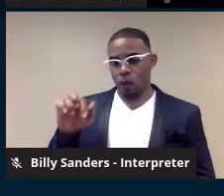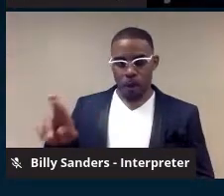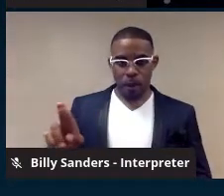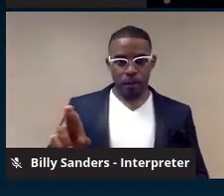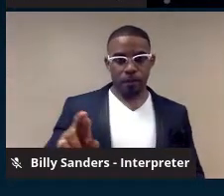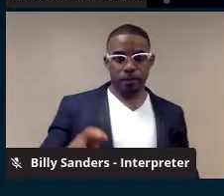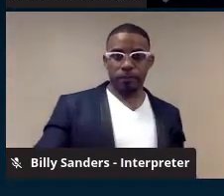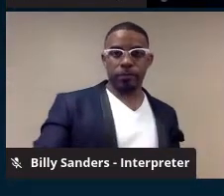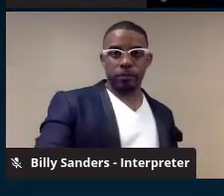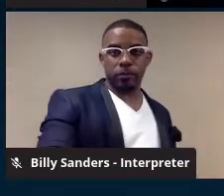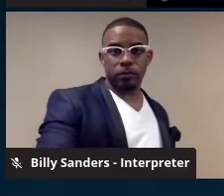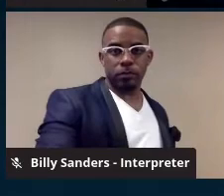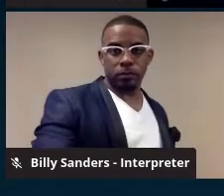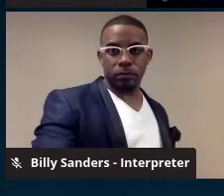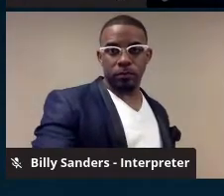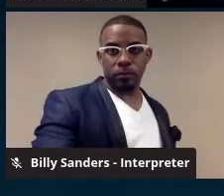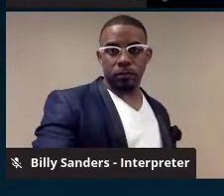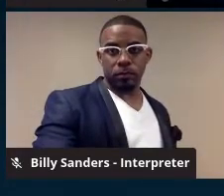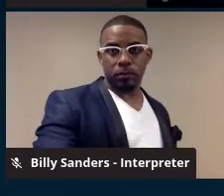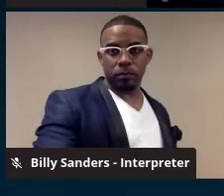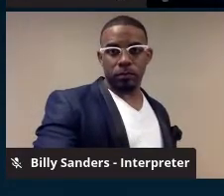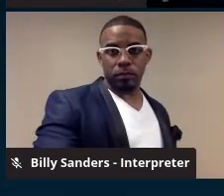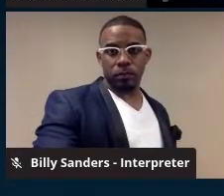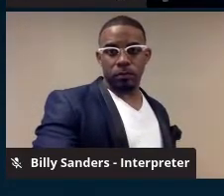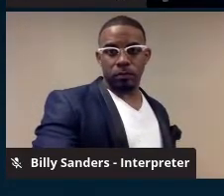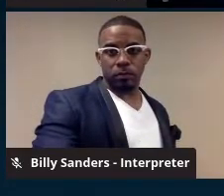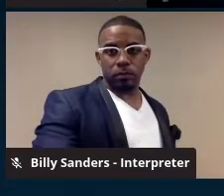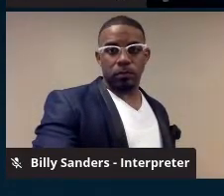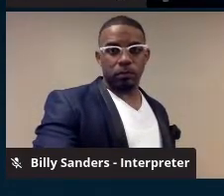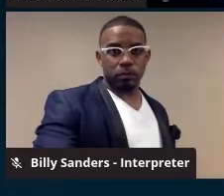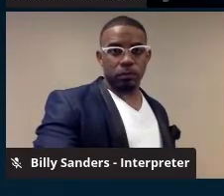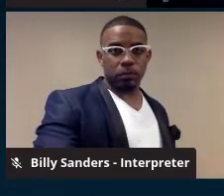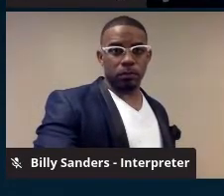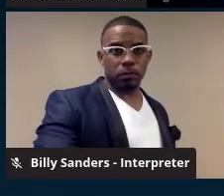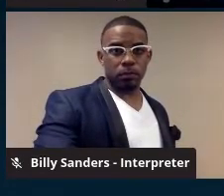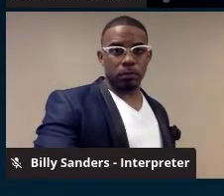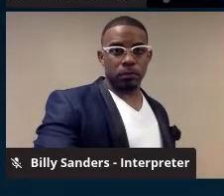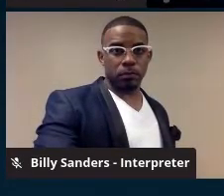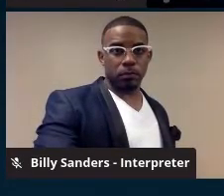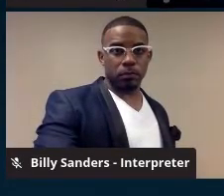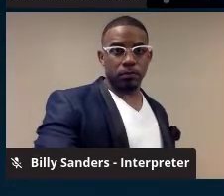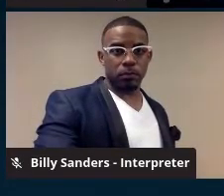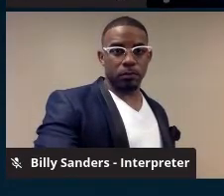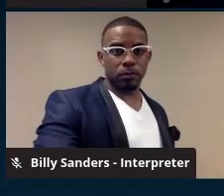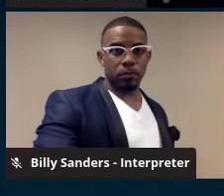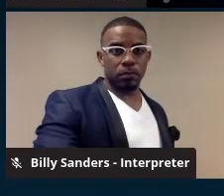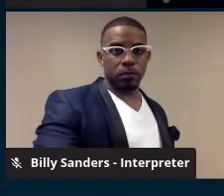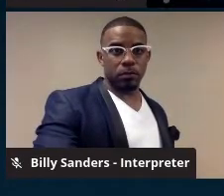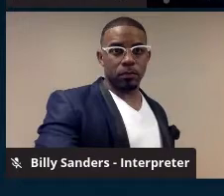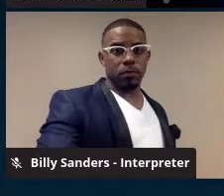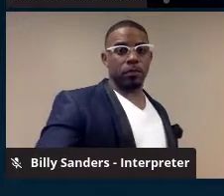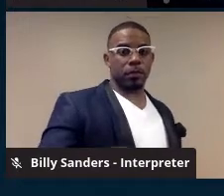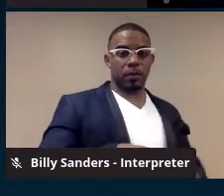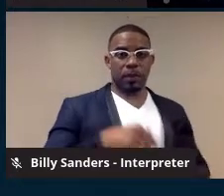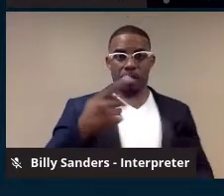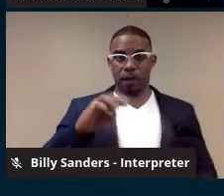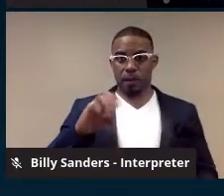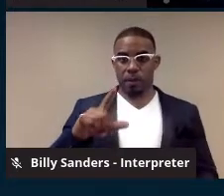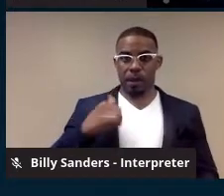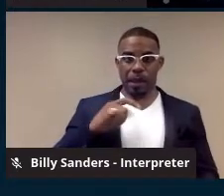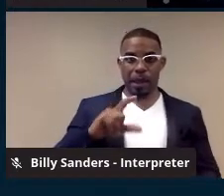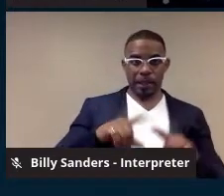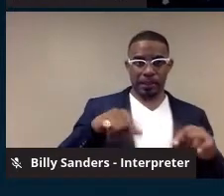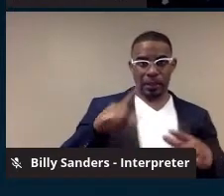and zoom in a little bit again. So in the HTML, it's got a check that says to check if the